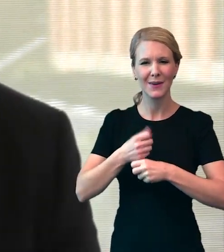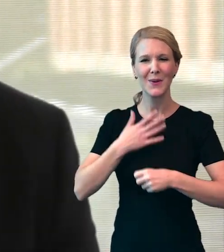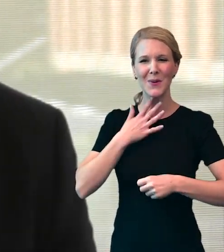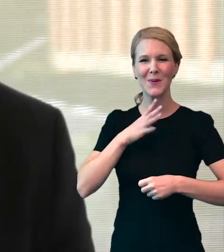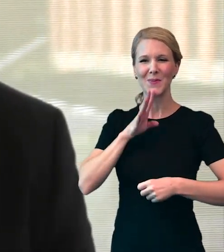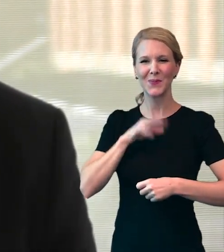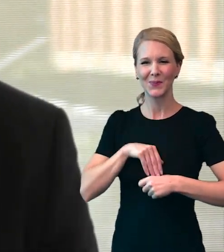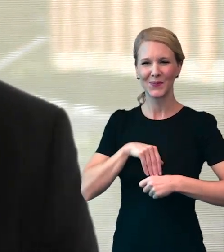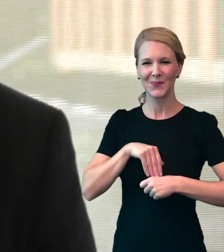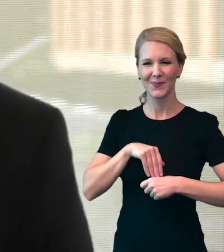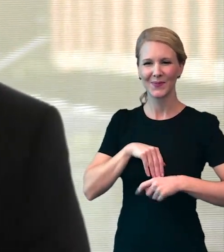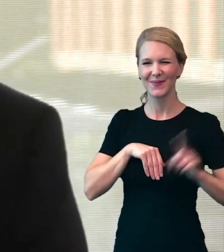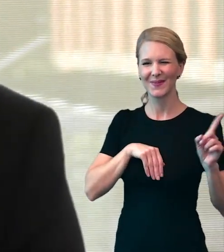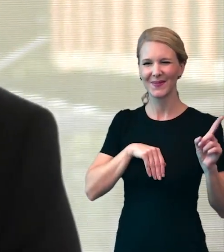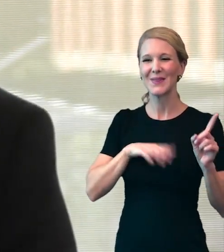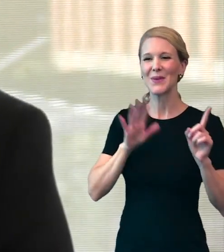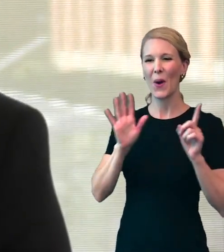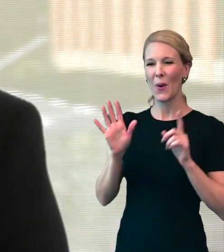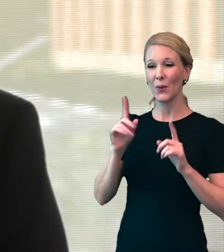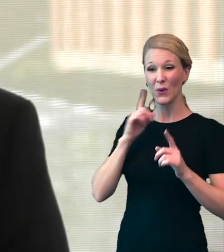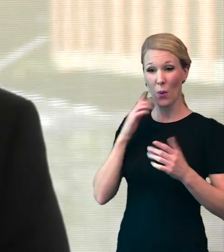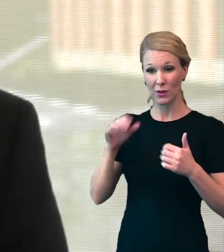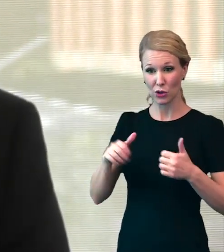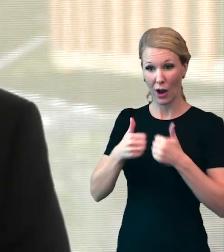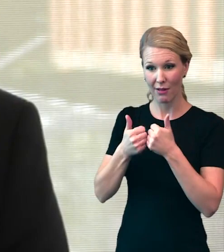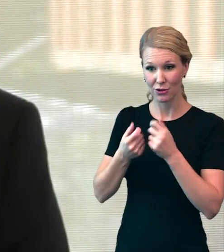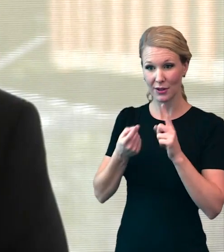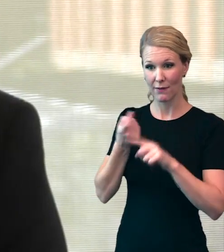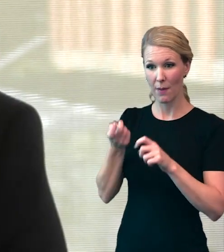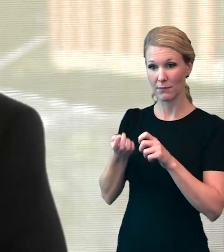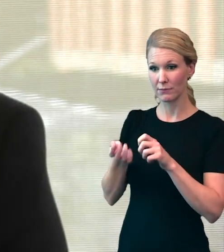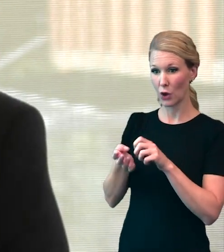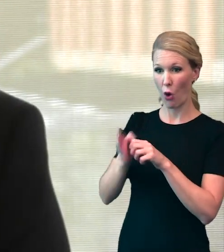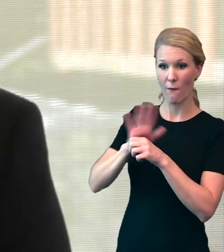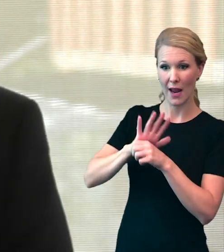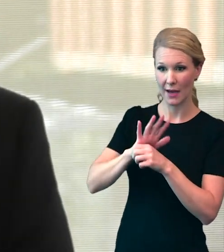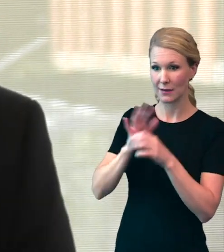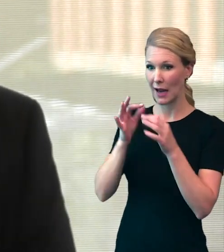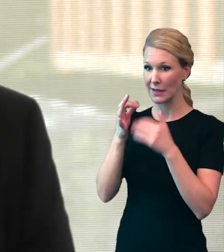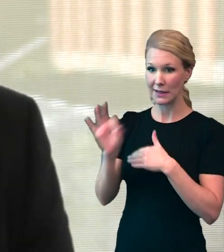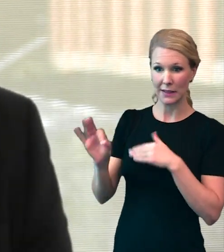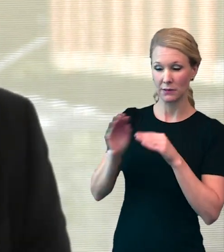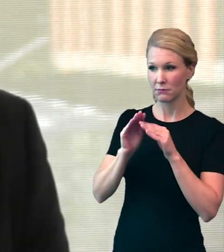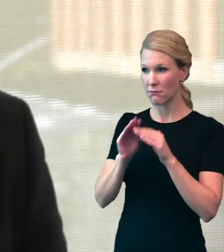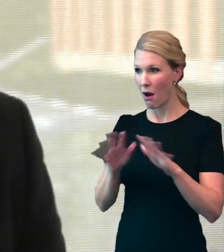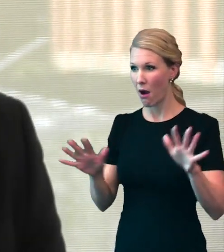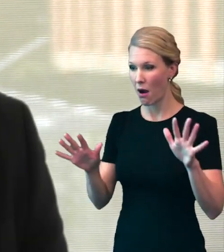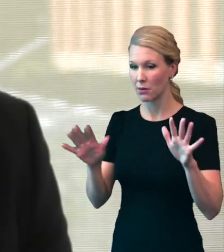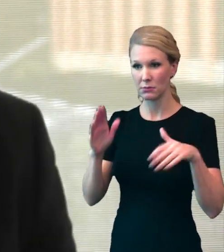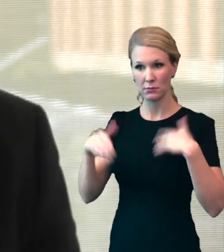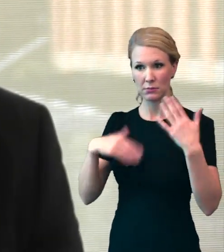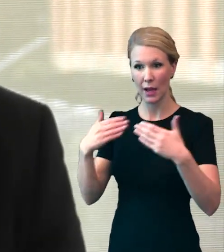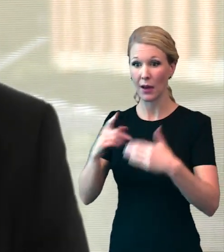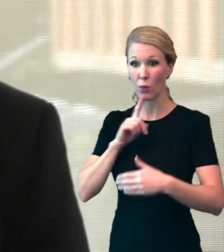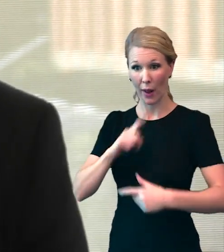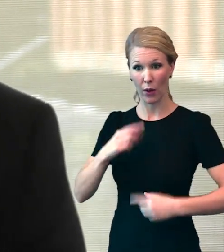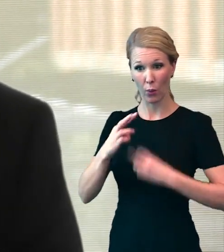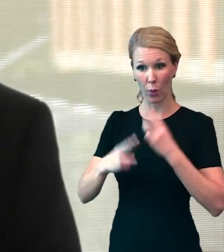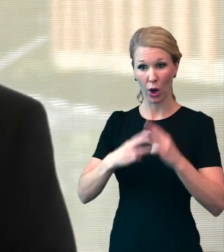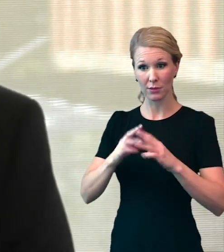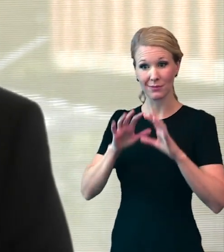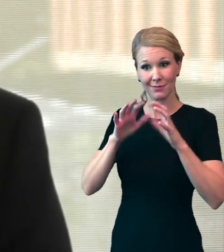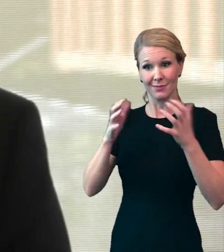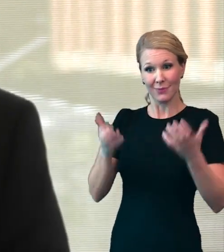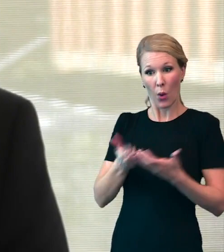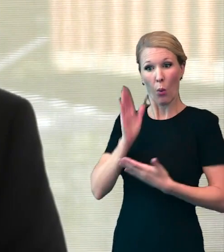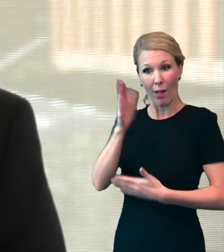as we've moved forward through the challenges of COVID-19 and so many other obstacles. In the real world, there will always be challenges, though